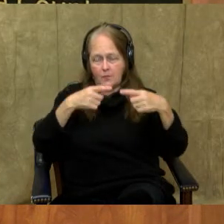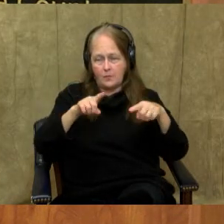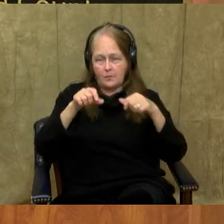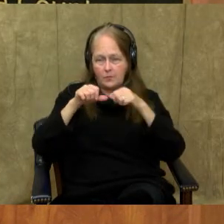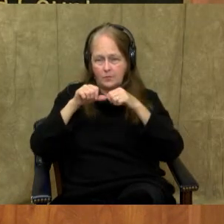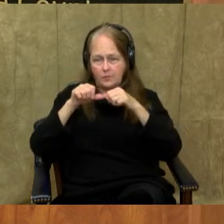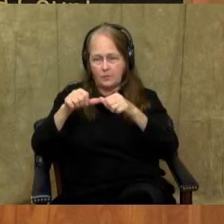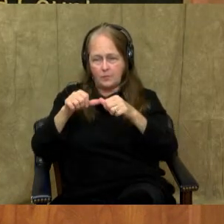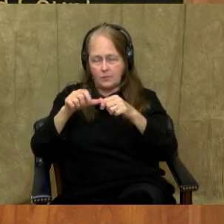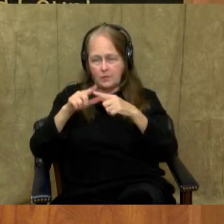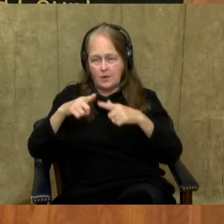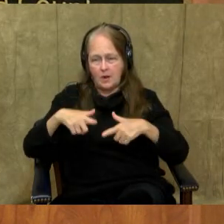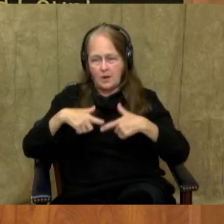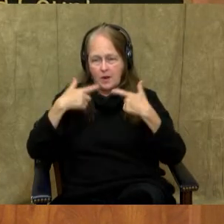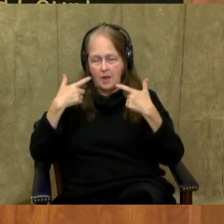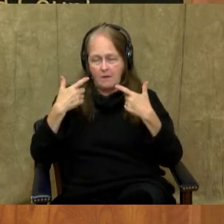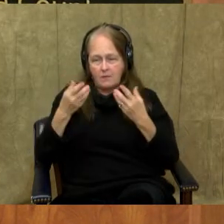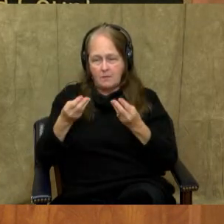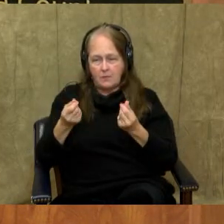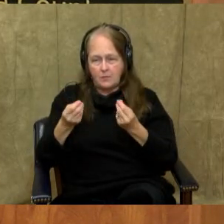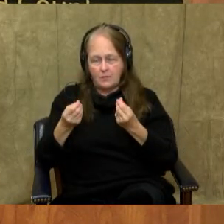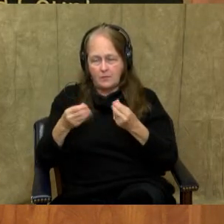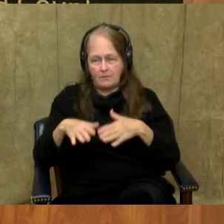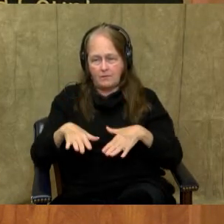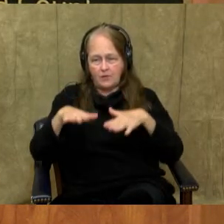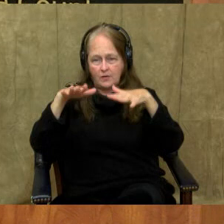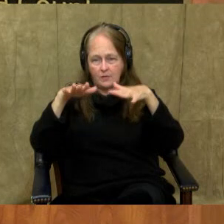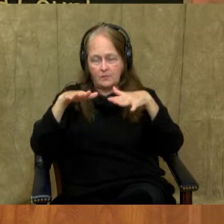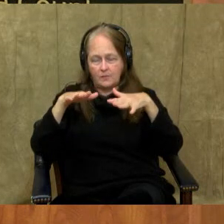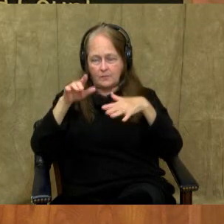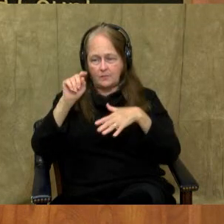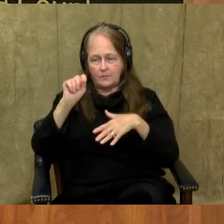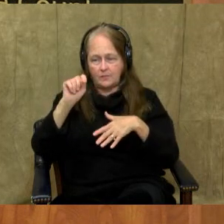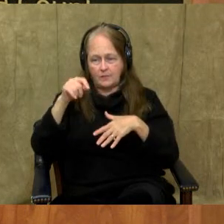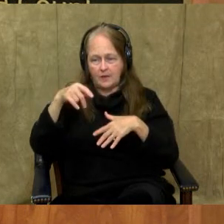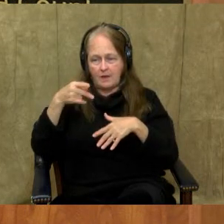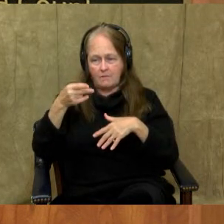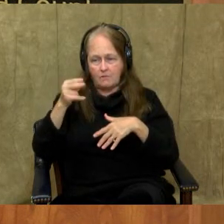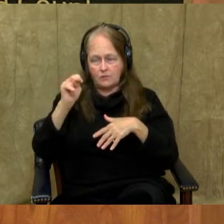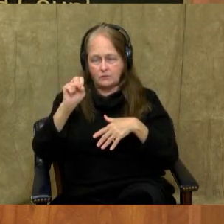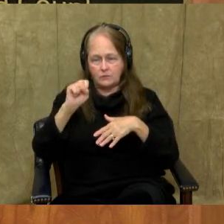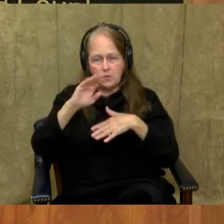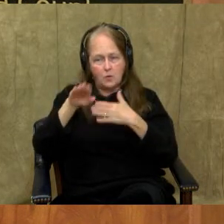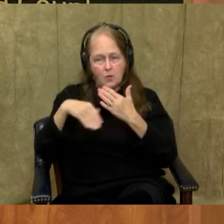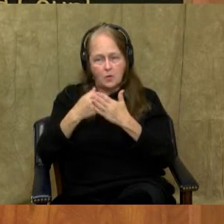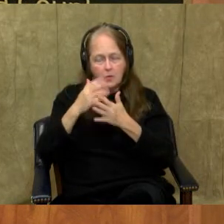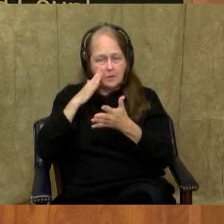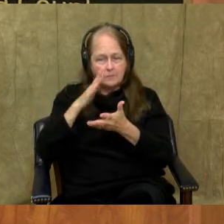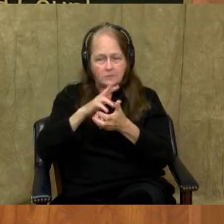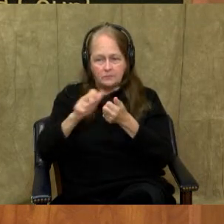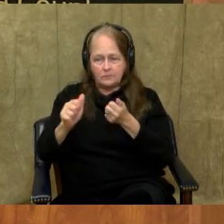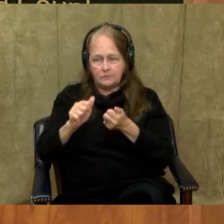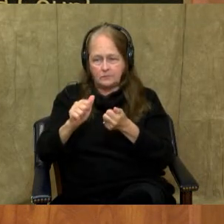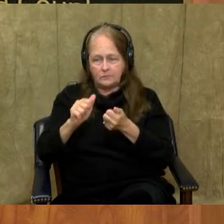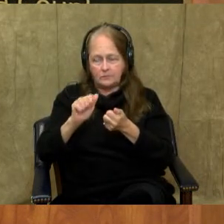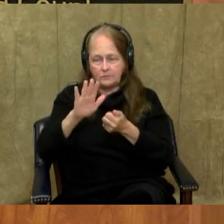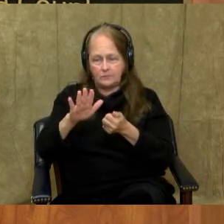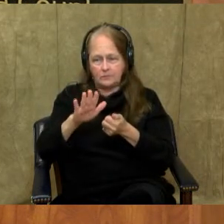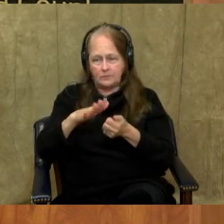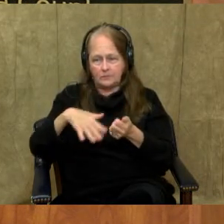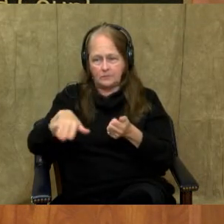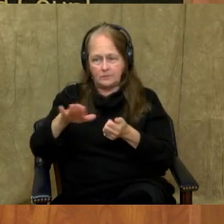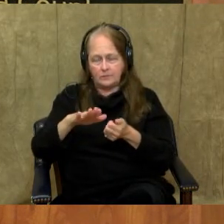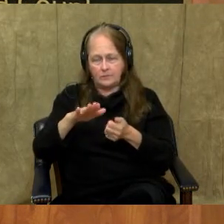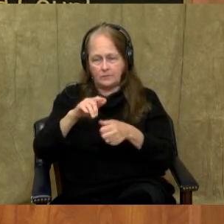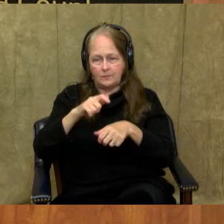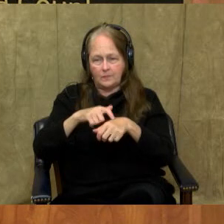constant threat to life and property here. They deal with flooding, they deal with typhoons, and all of this can be destructive in this region. And unfortunately,